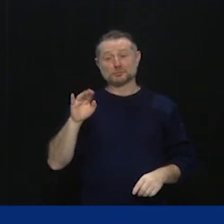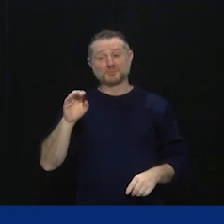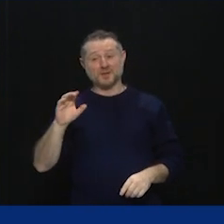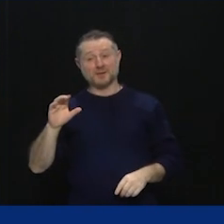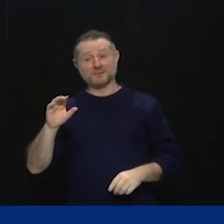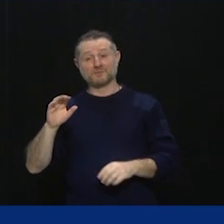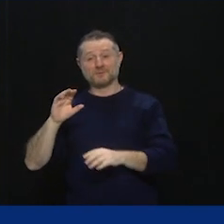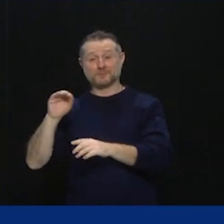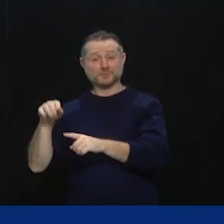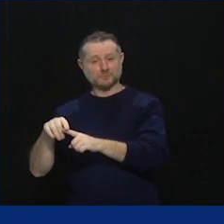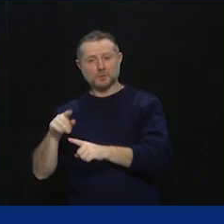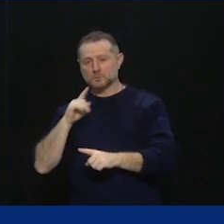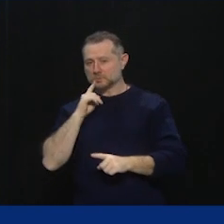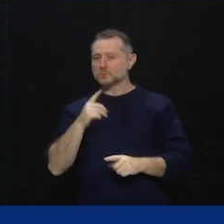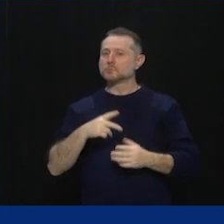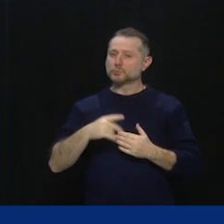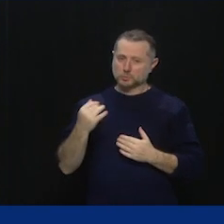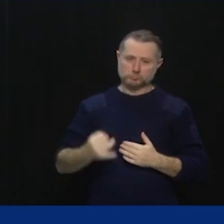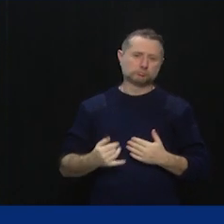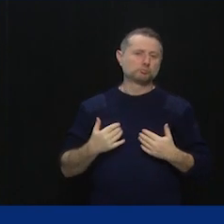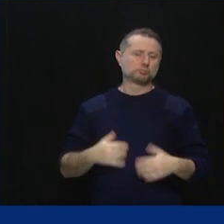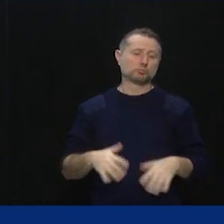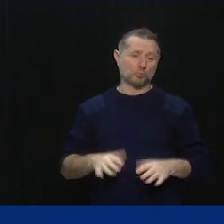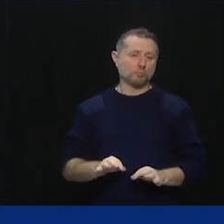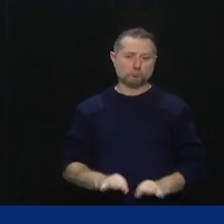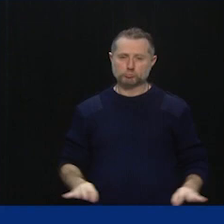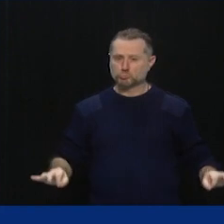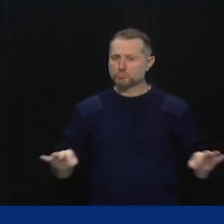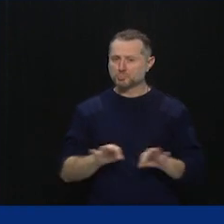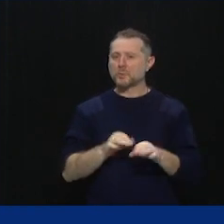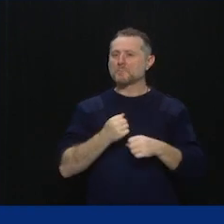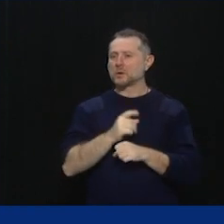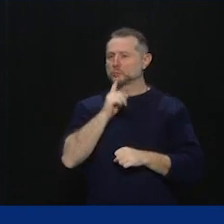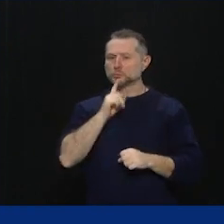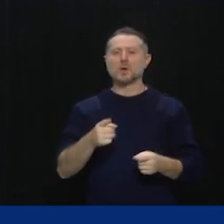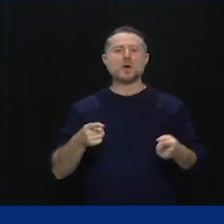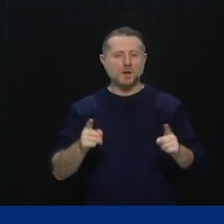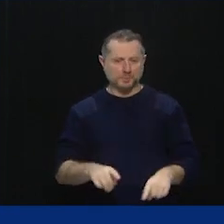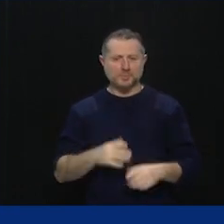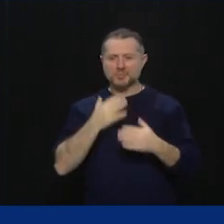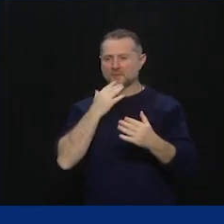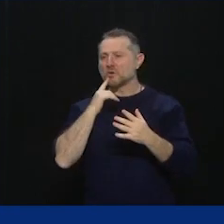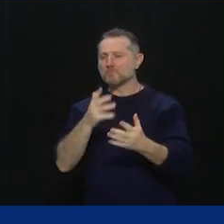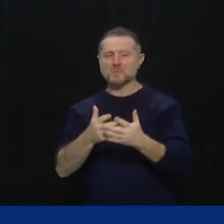too important. We're going to make sure it happens. So thank you guys very much.